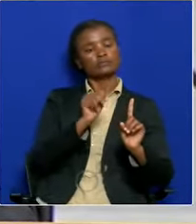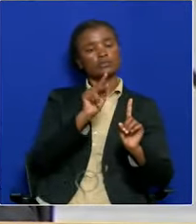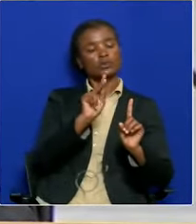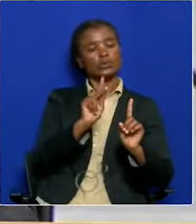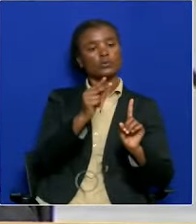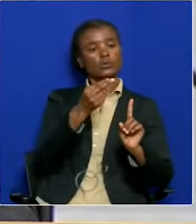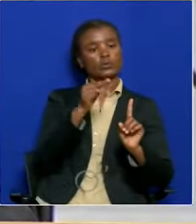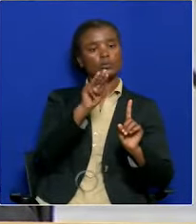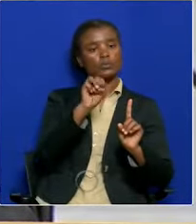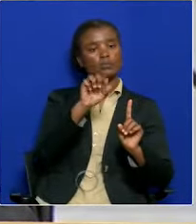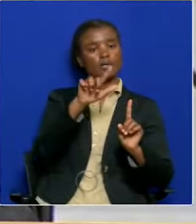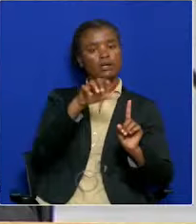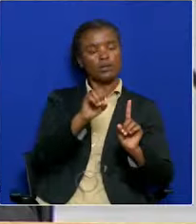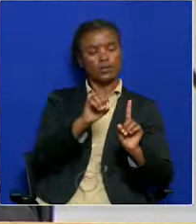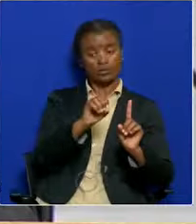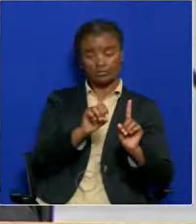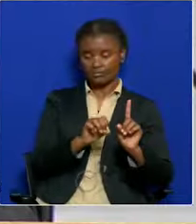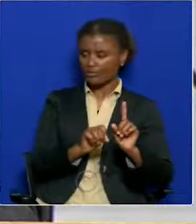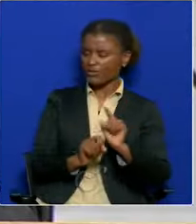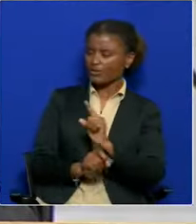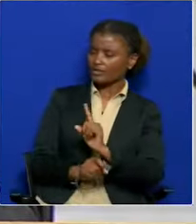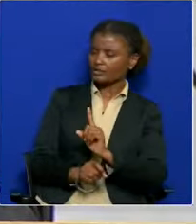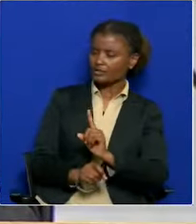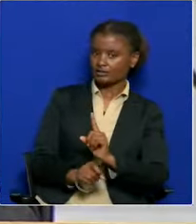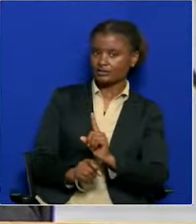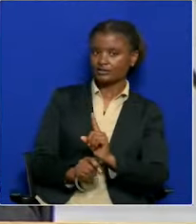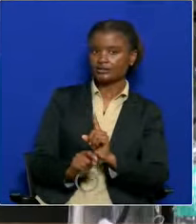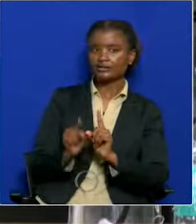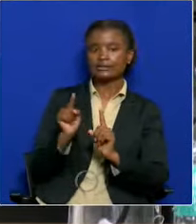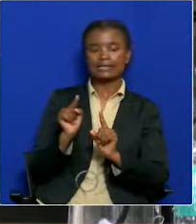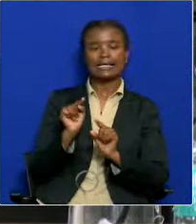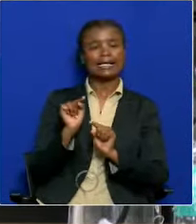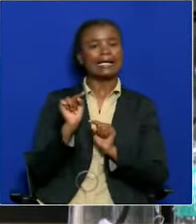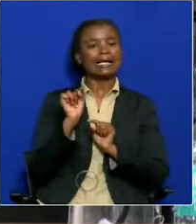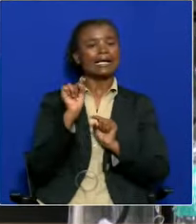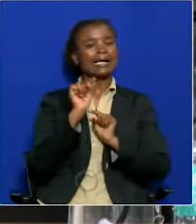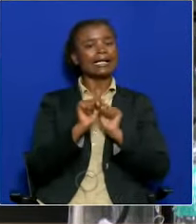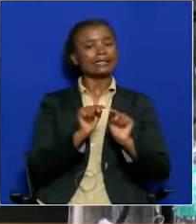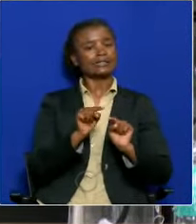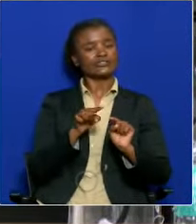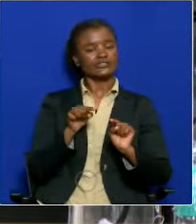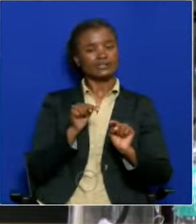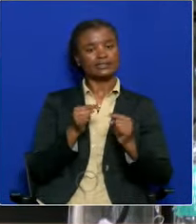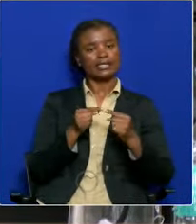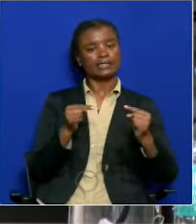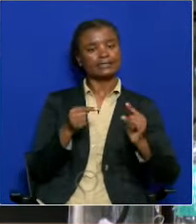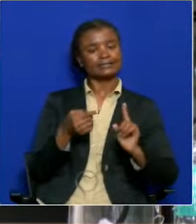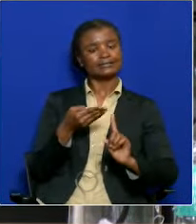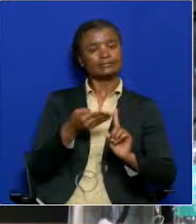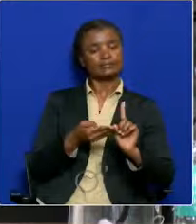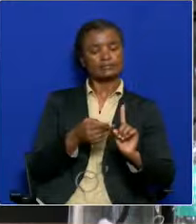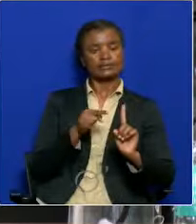There is? There are allegations against General Kumalo.